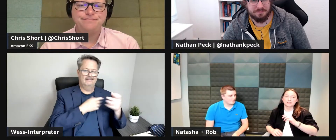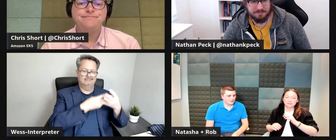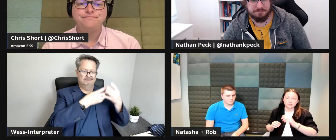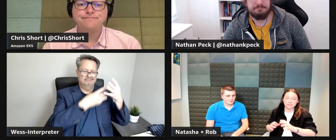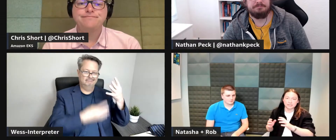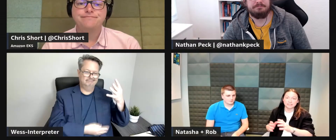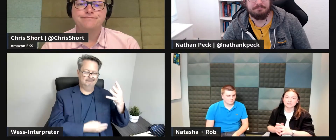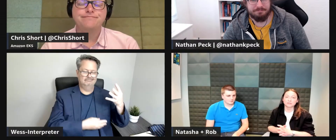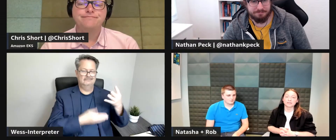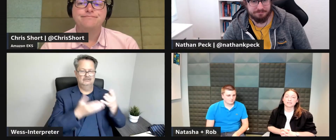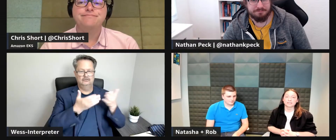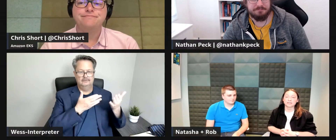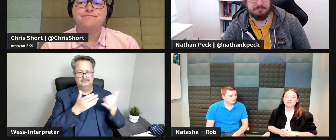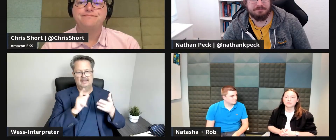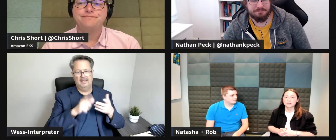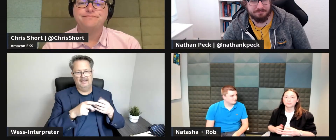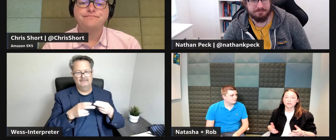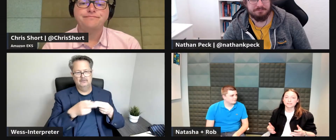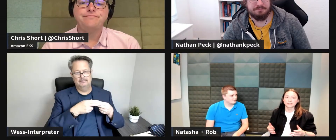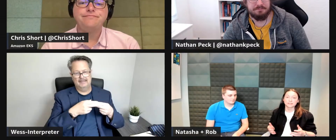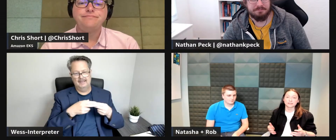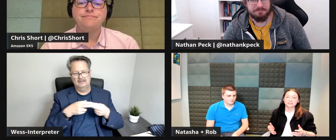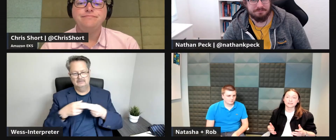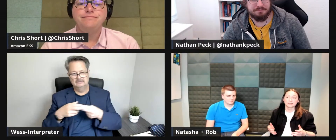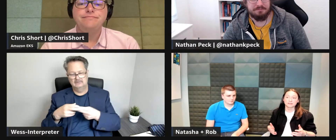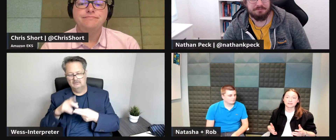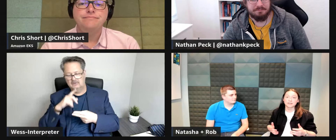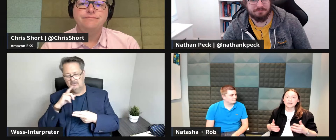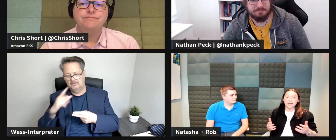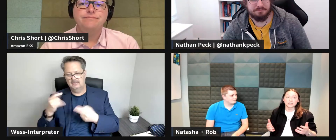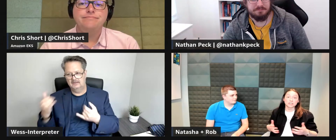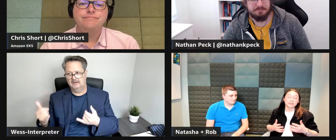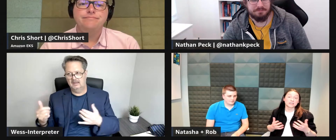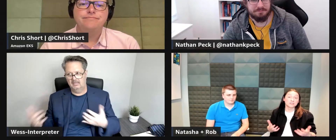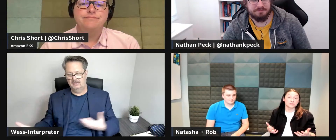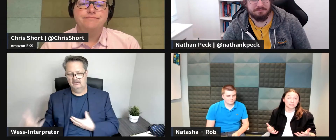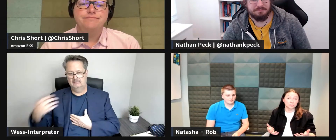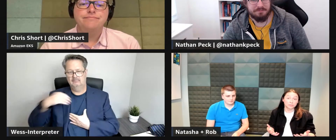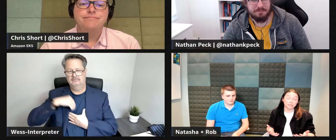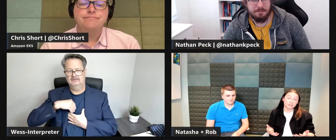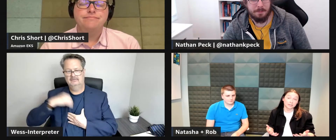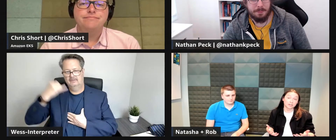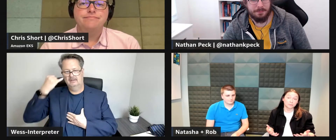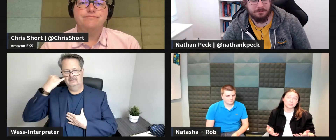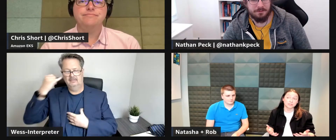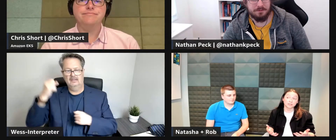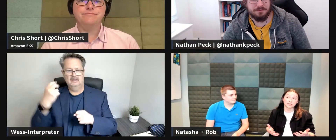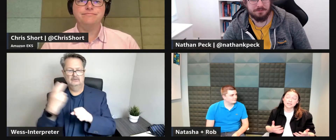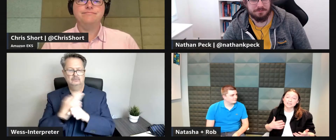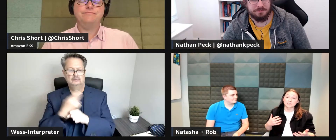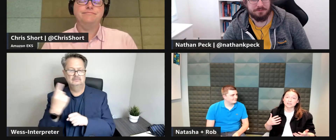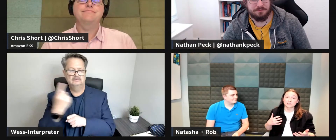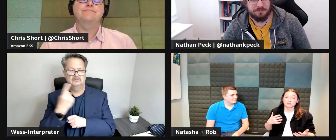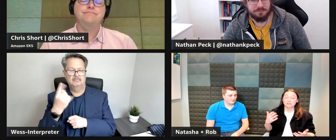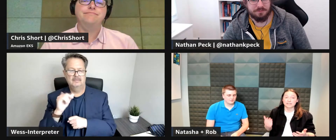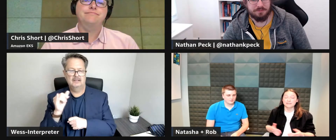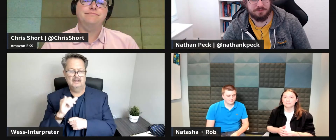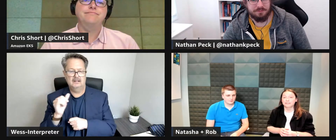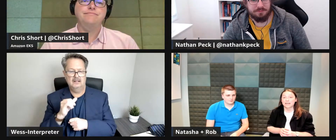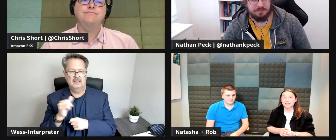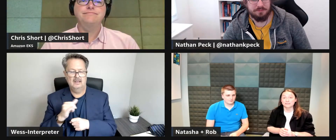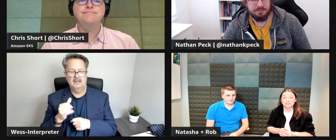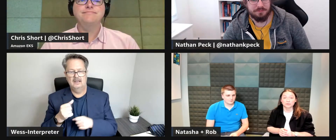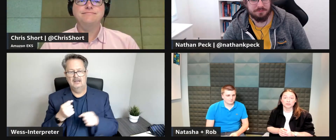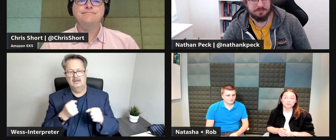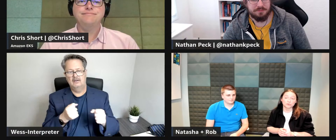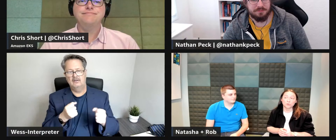many servers, and I need to do this. And they're really embracing this idea that actually they can use something like Carpenter to really